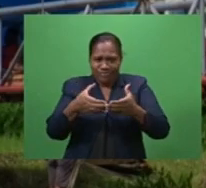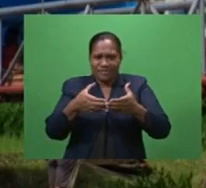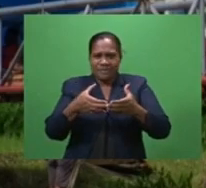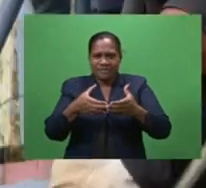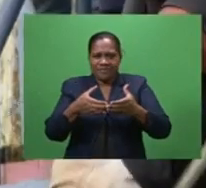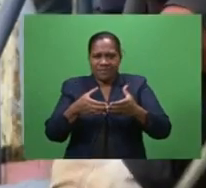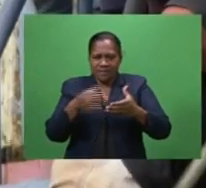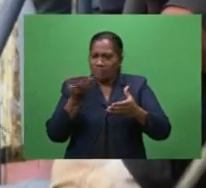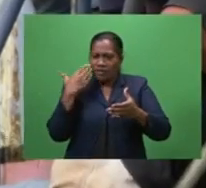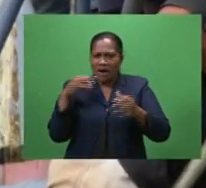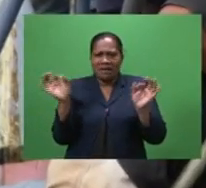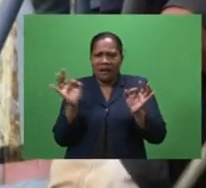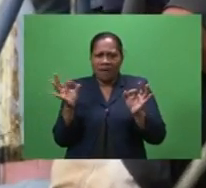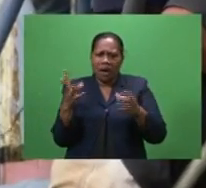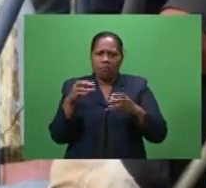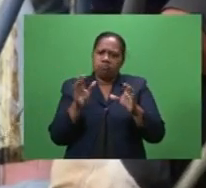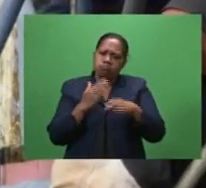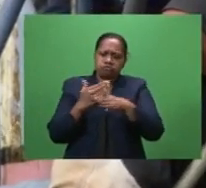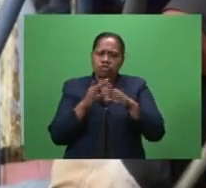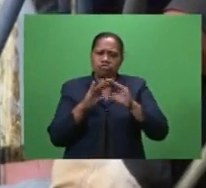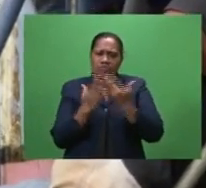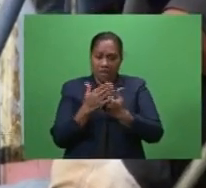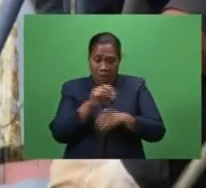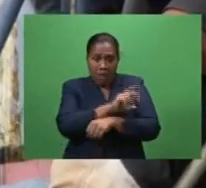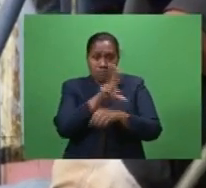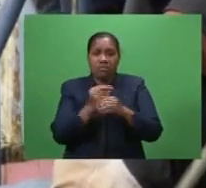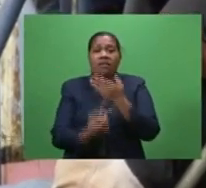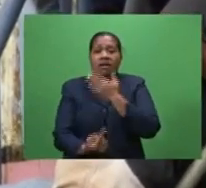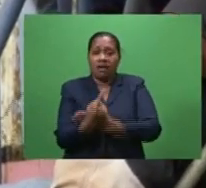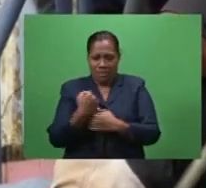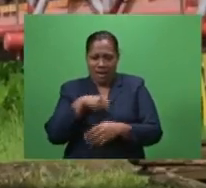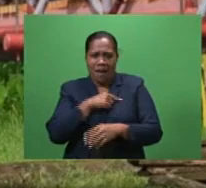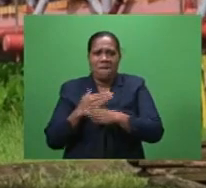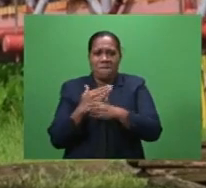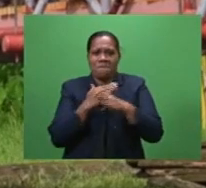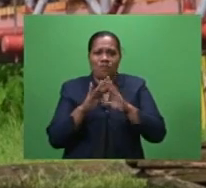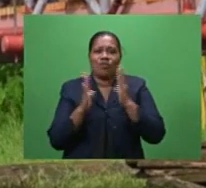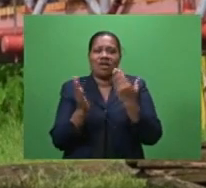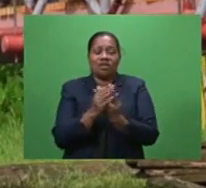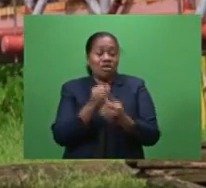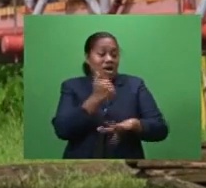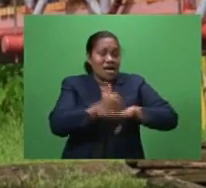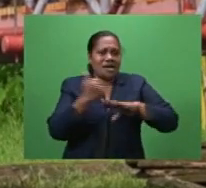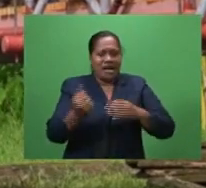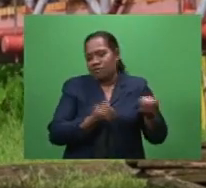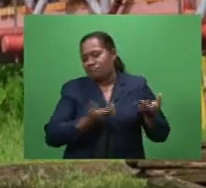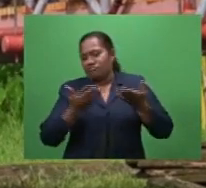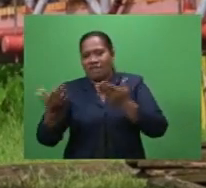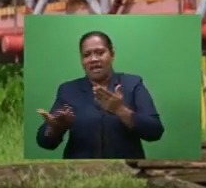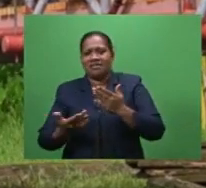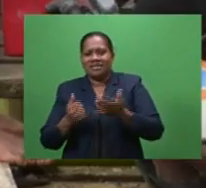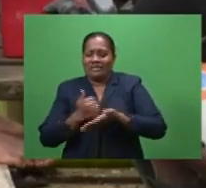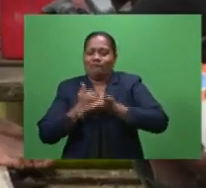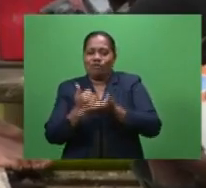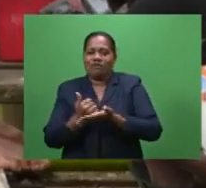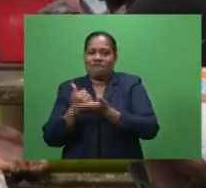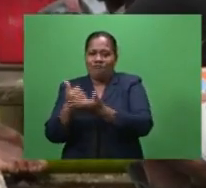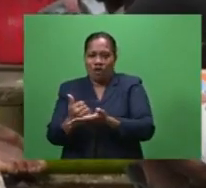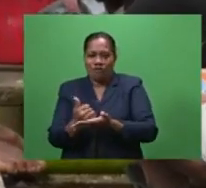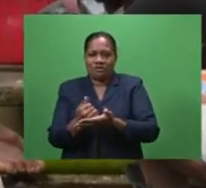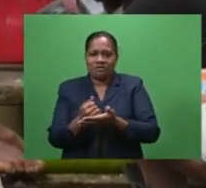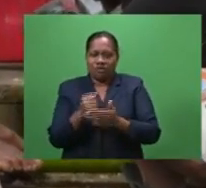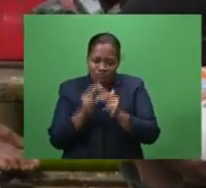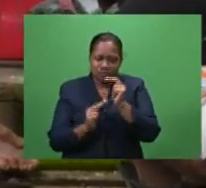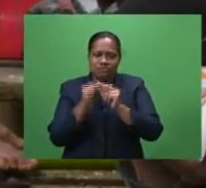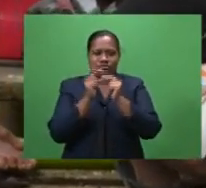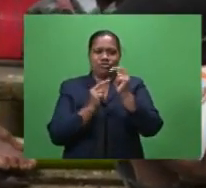working together. The community also confirmed the government is providing some technical support. The construction of the bridge has allowed brainstorming